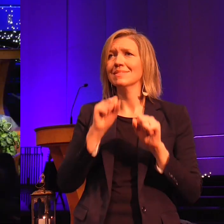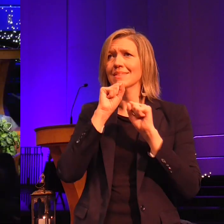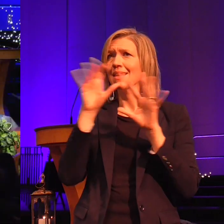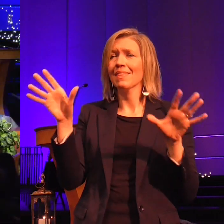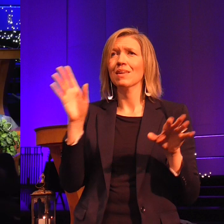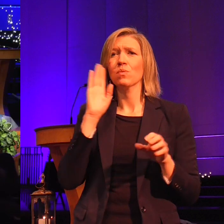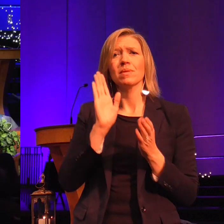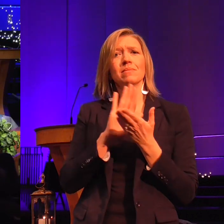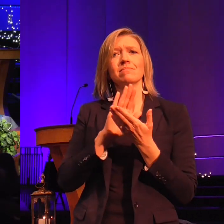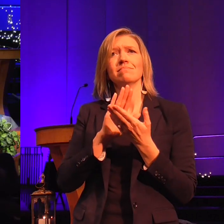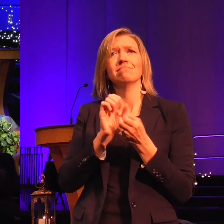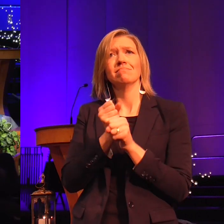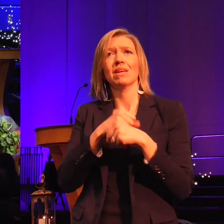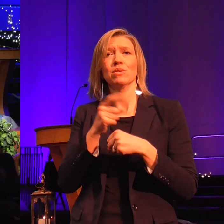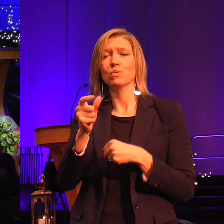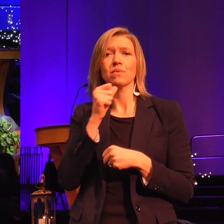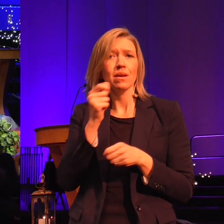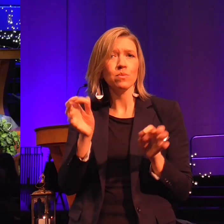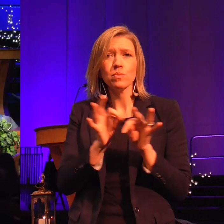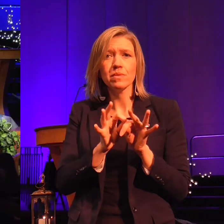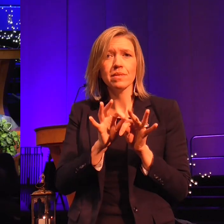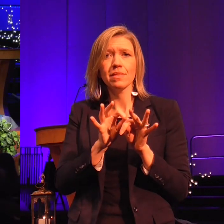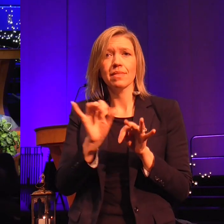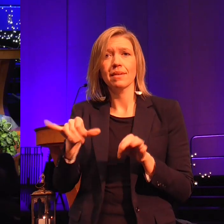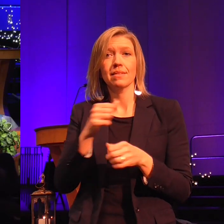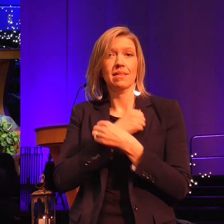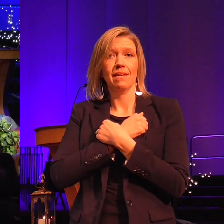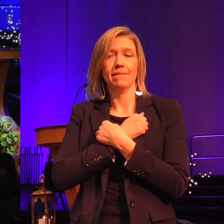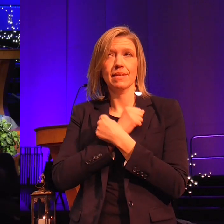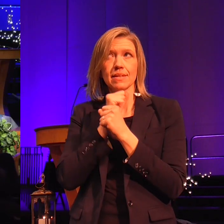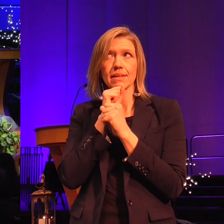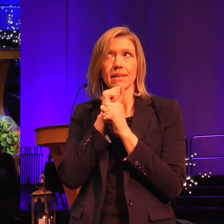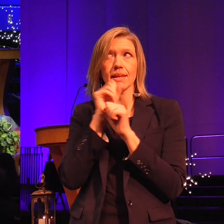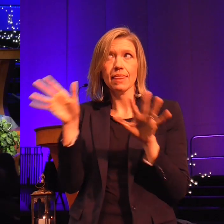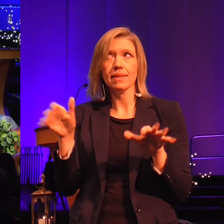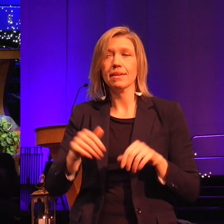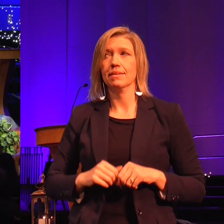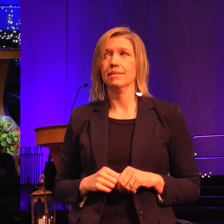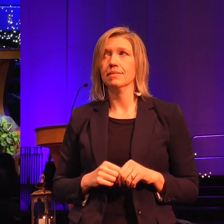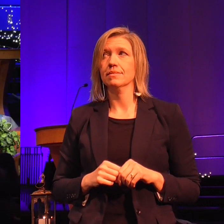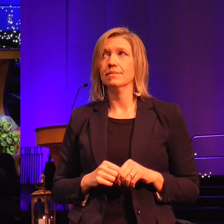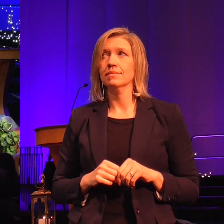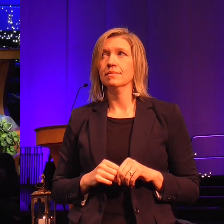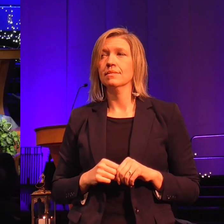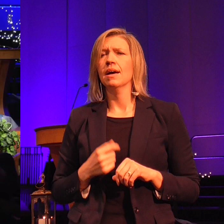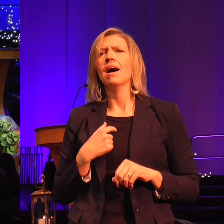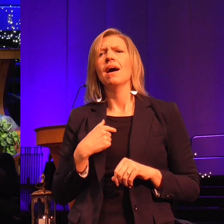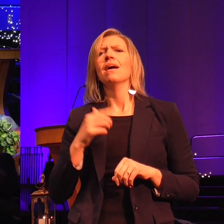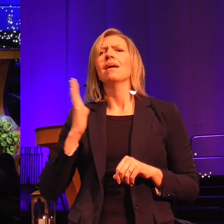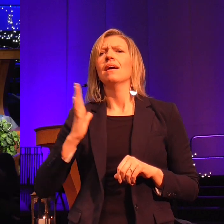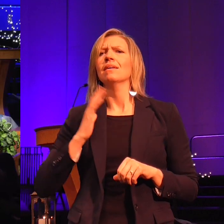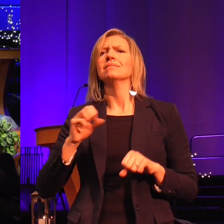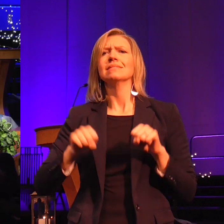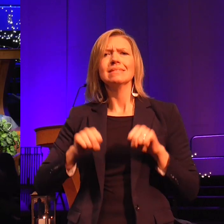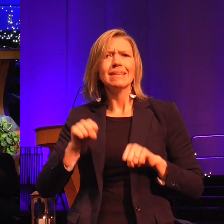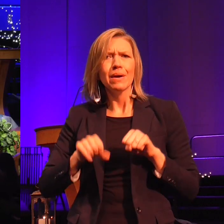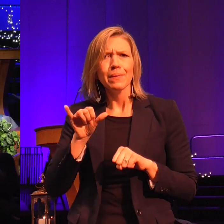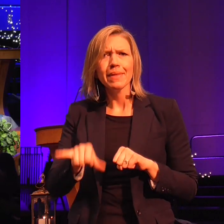unworthy of that love. Nothing. And even though I doubted that and I struggled with